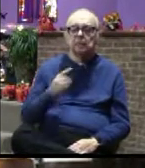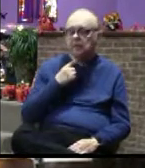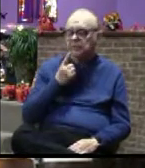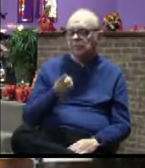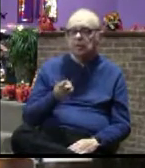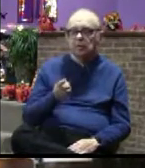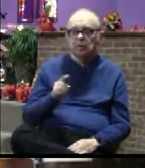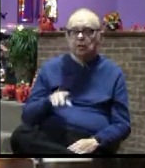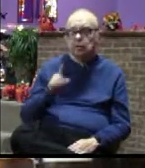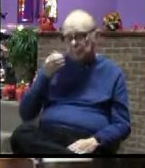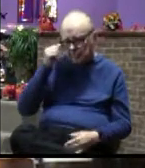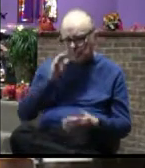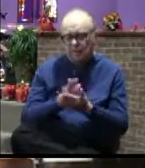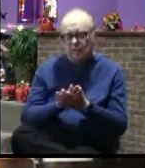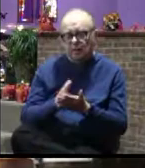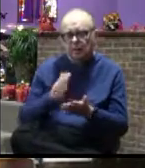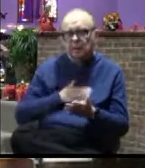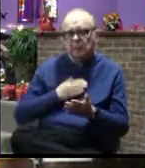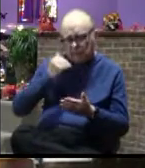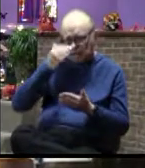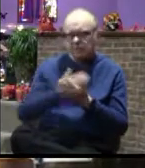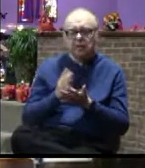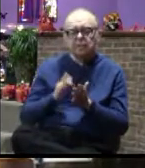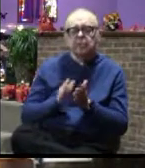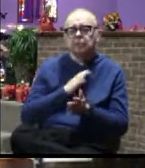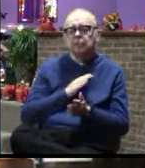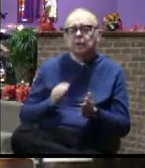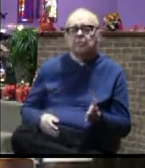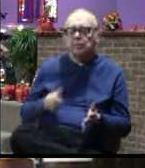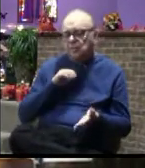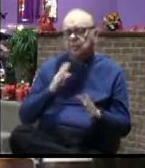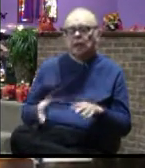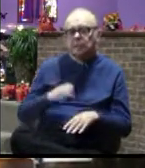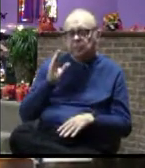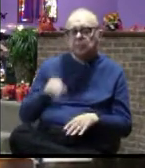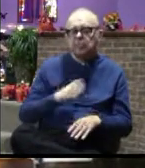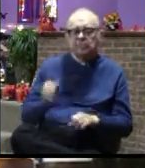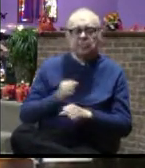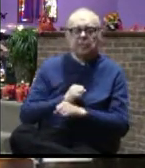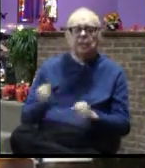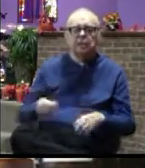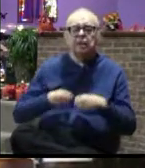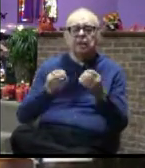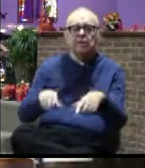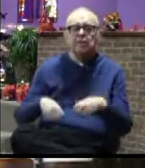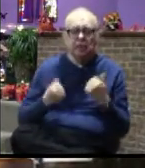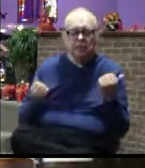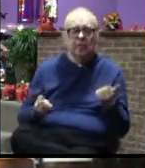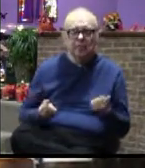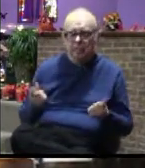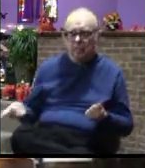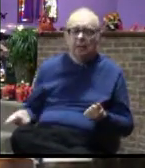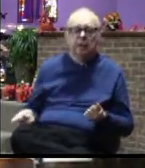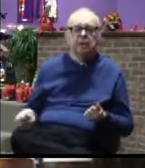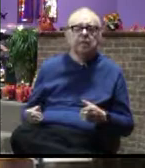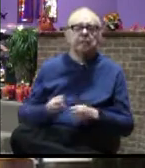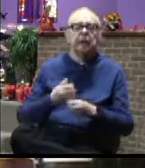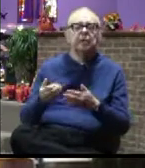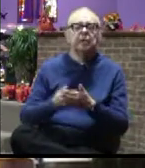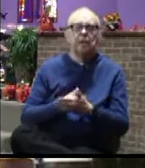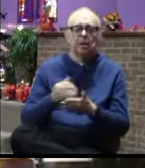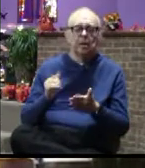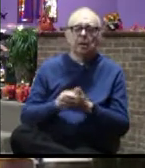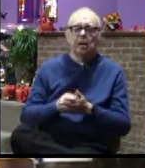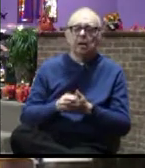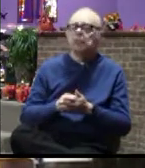God's saying no do you believe do you believe in my son Jesus Christ who died on the cross to save you to give you life so that he can restore